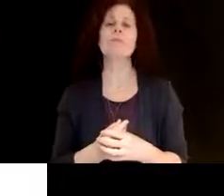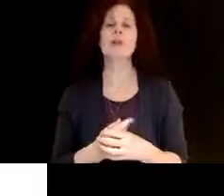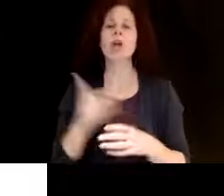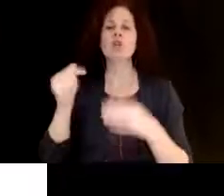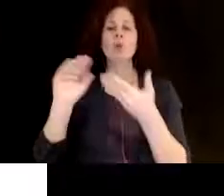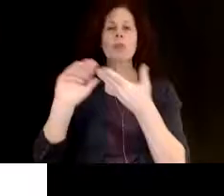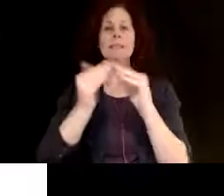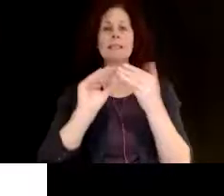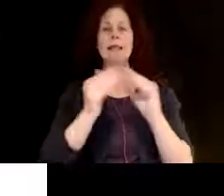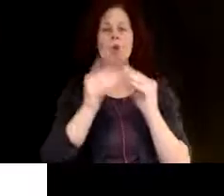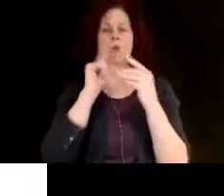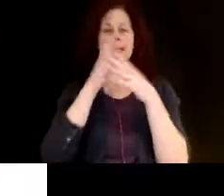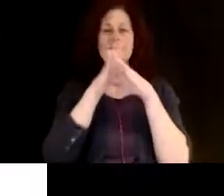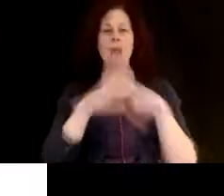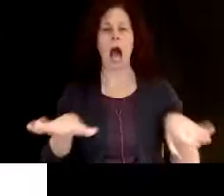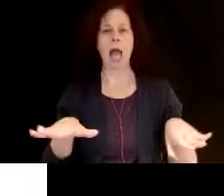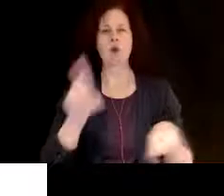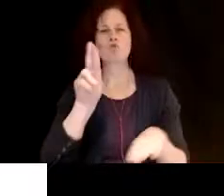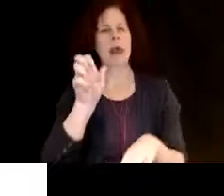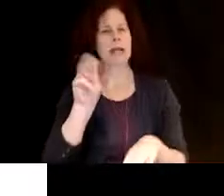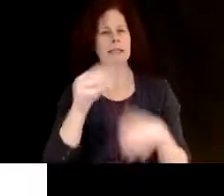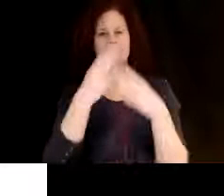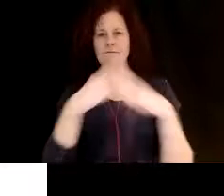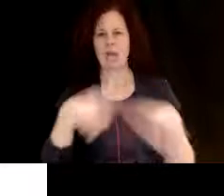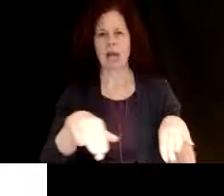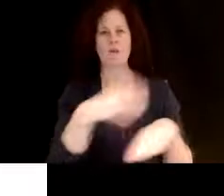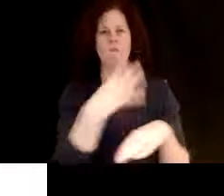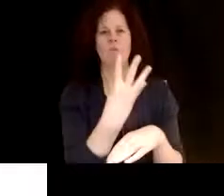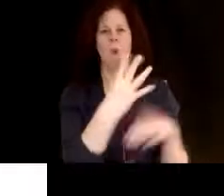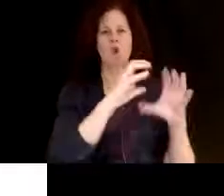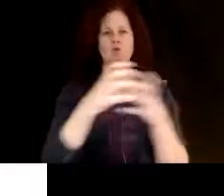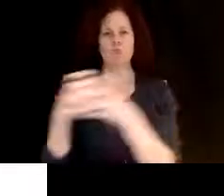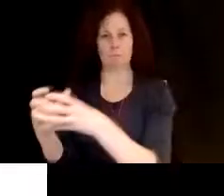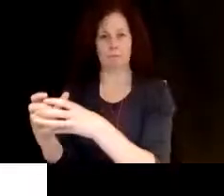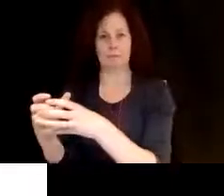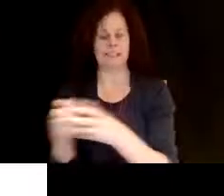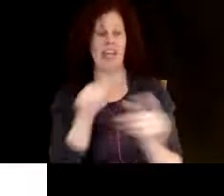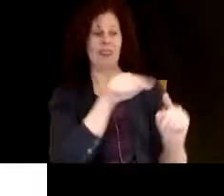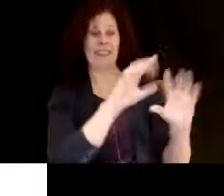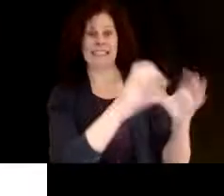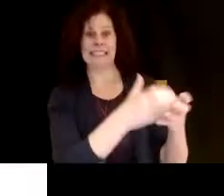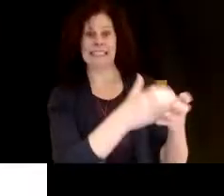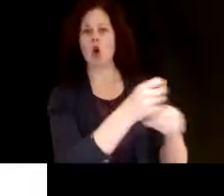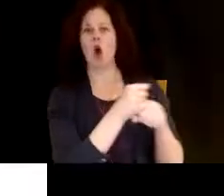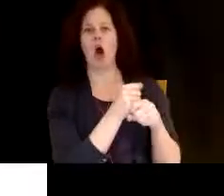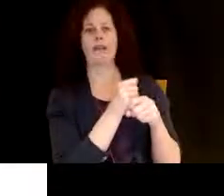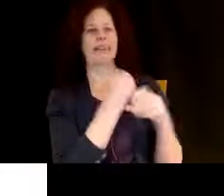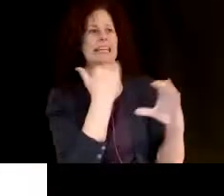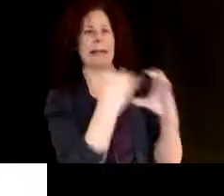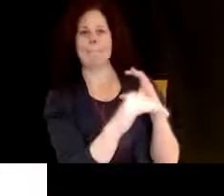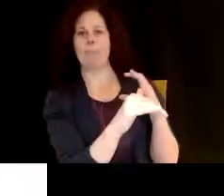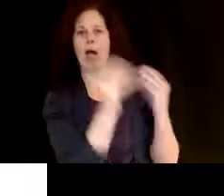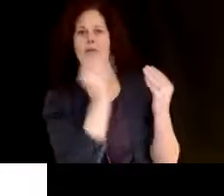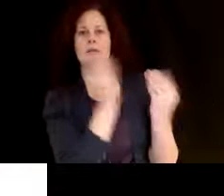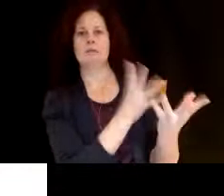4 groups. The first just received the usual standard. They just received the informational email with